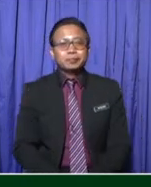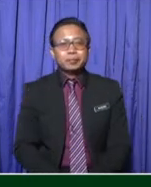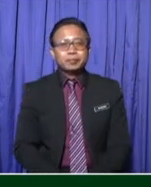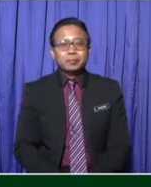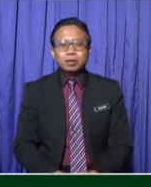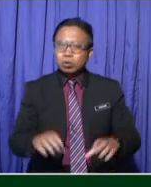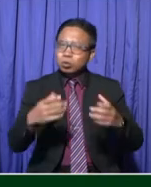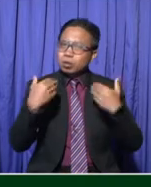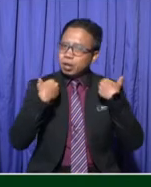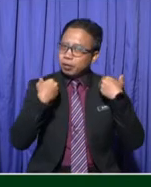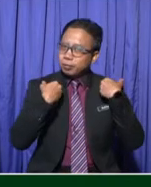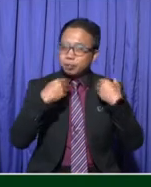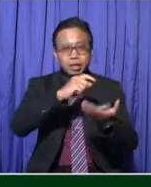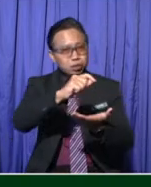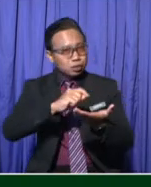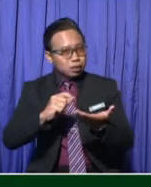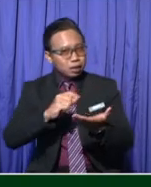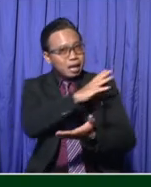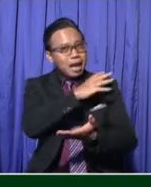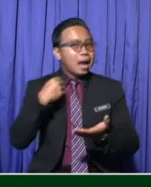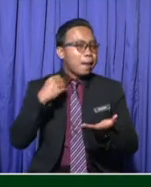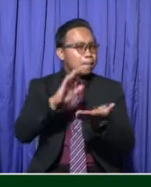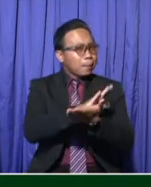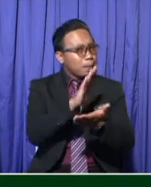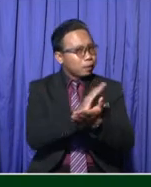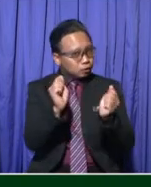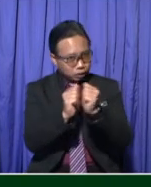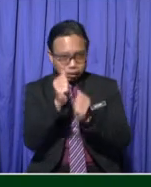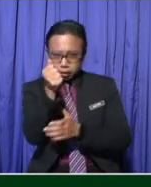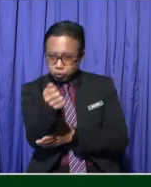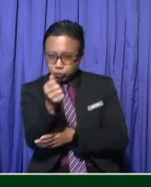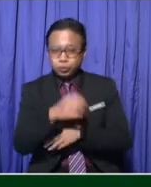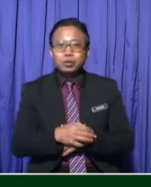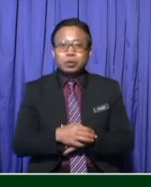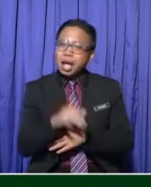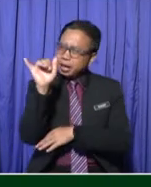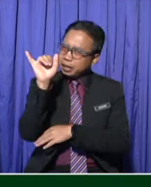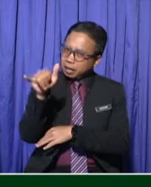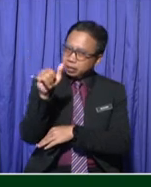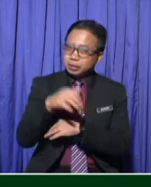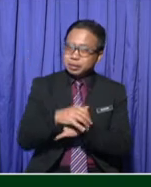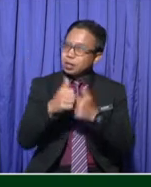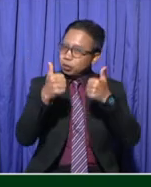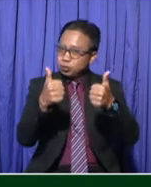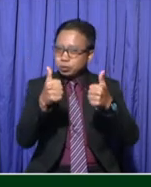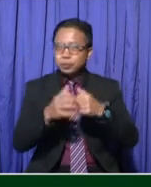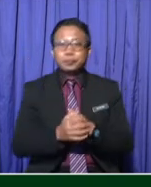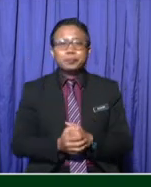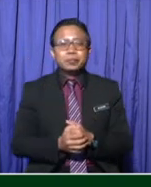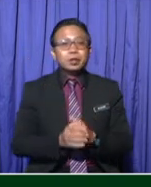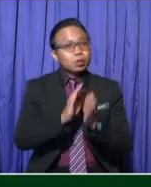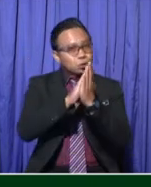Do you have any pencils and some papers with you? Yes? Good job.